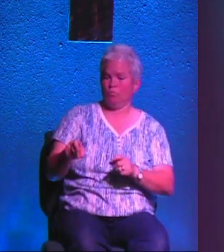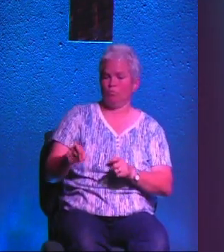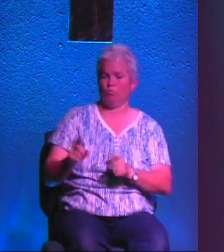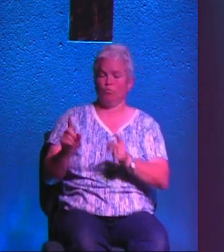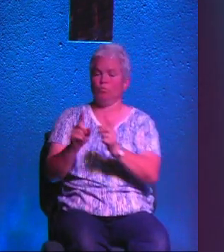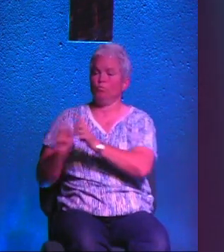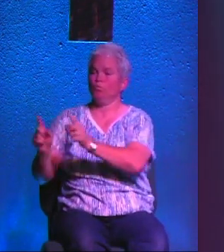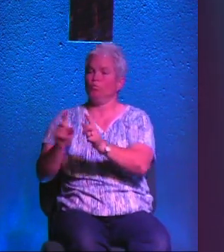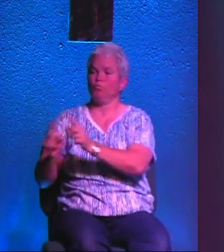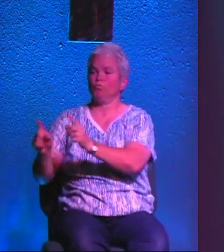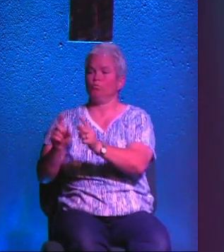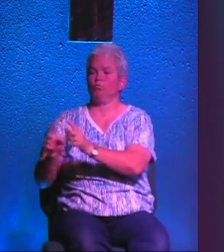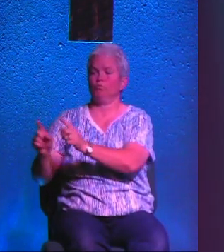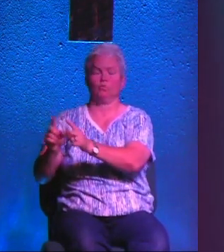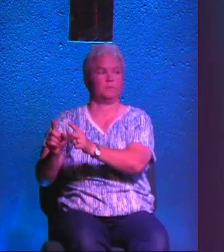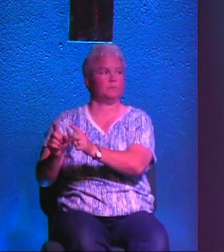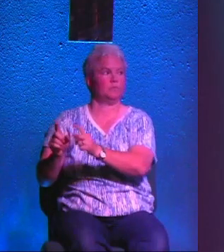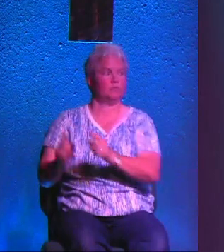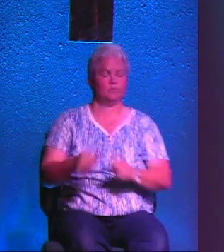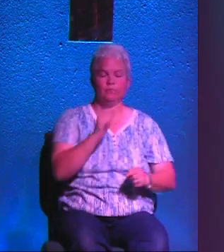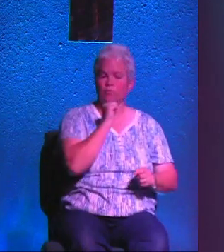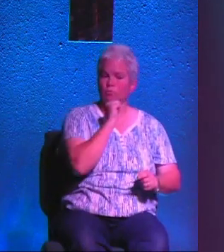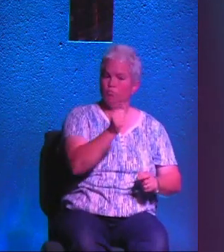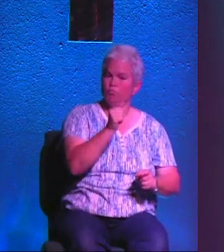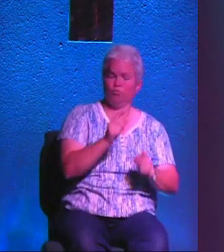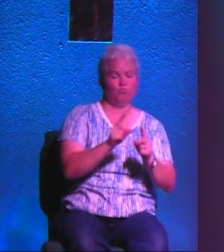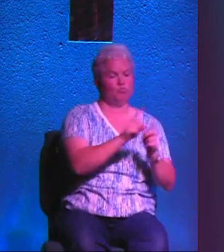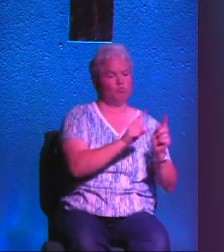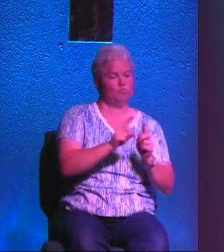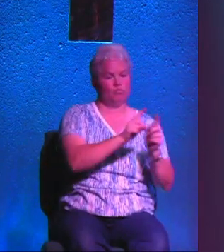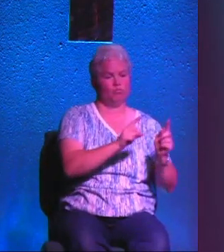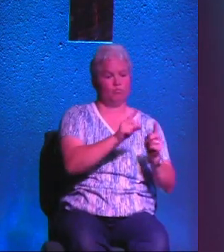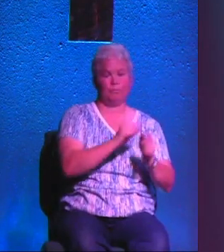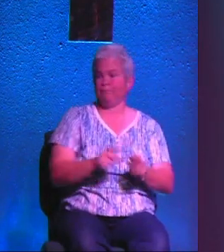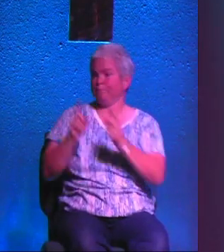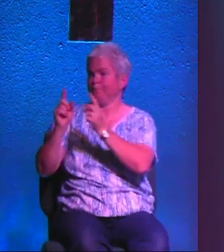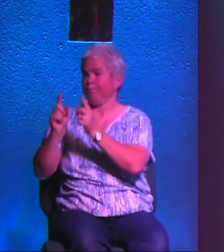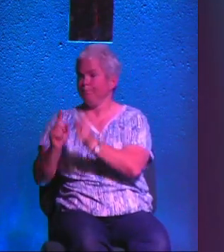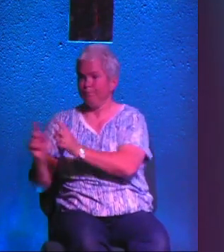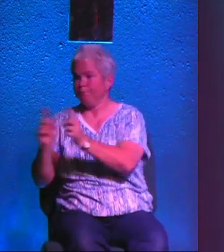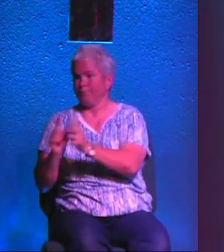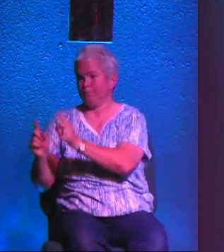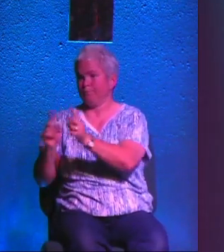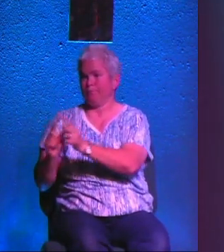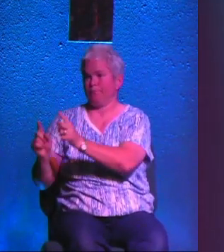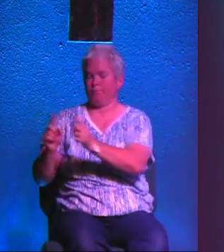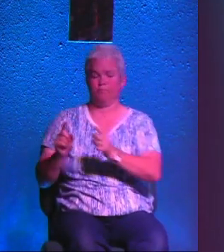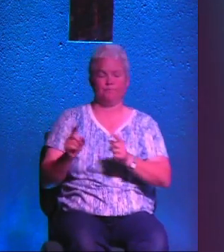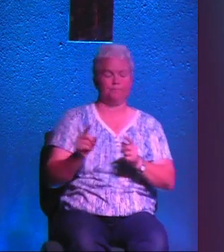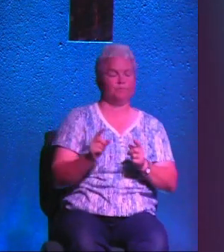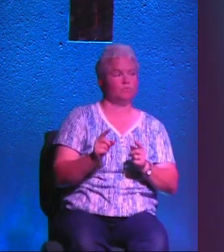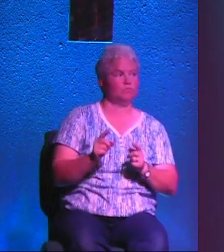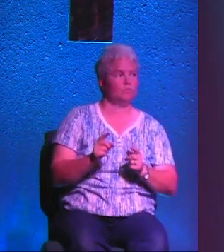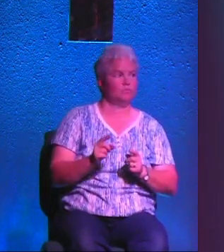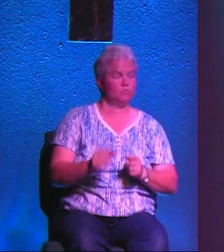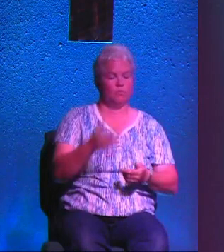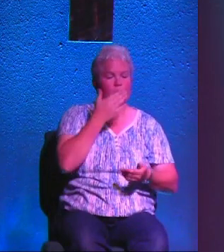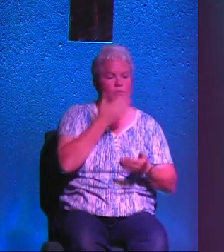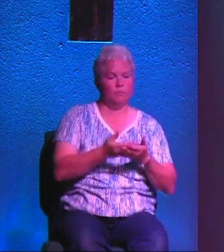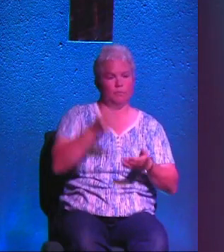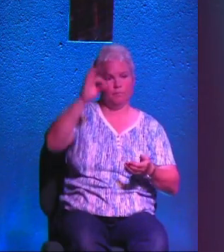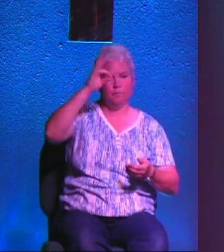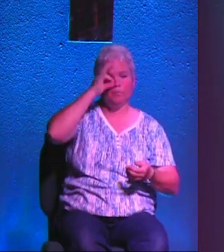And we love that about Paul. He doesn't just say, hey, don't do that. Instead, do this, right? So it's very instructive and